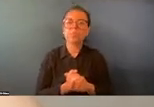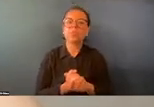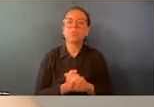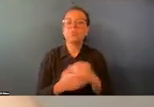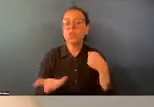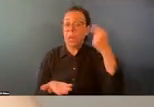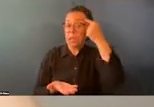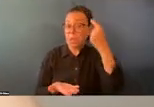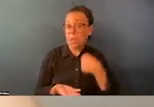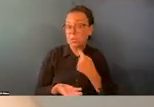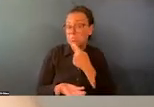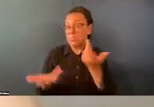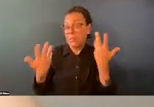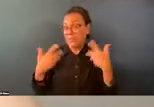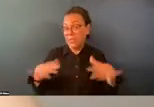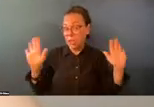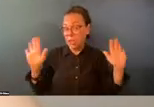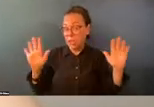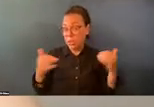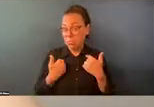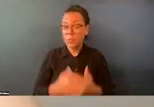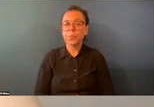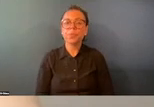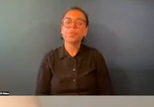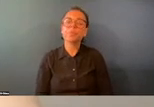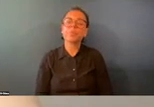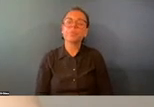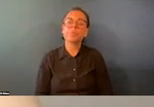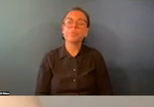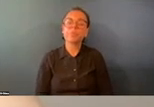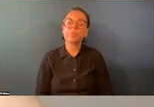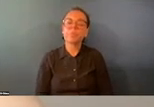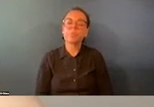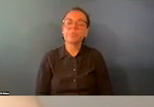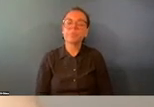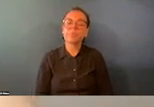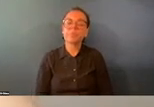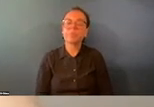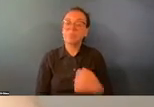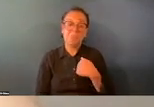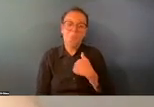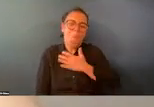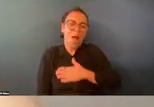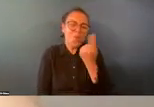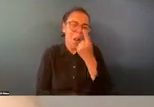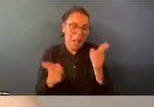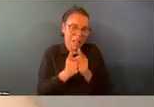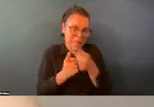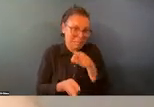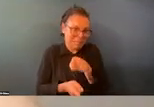That was what I wanted to to say